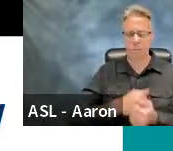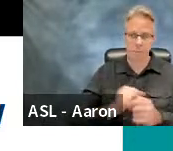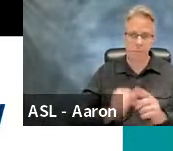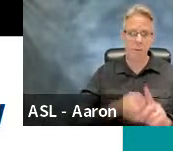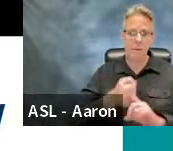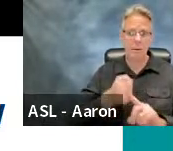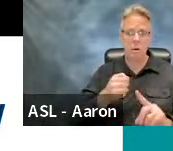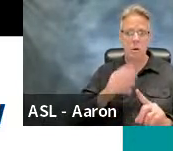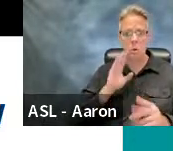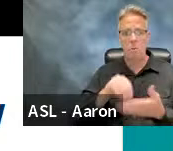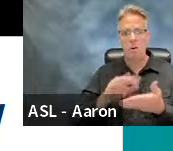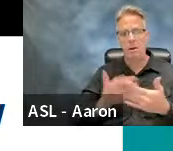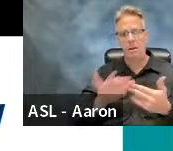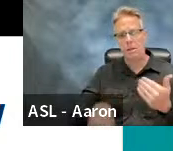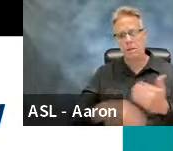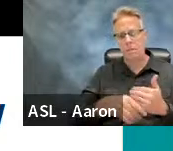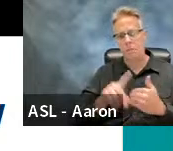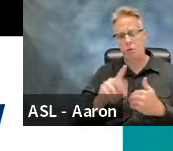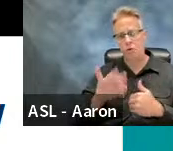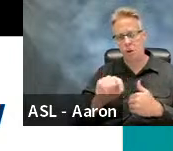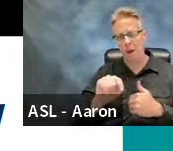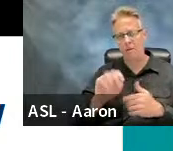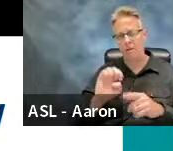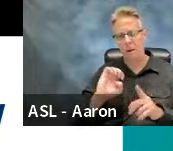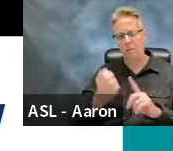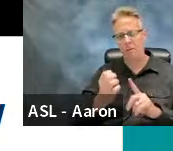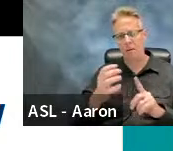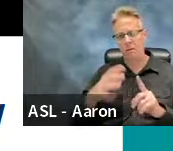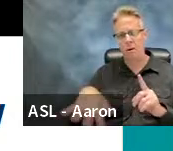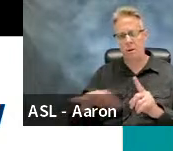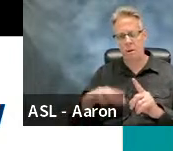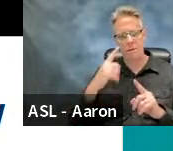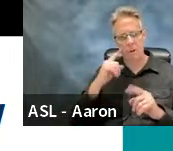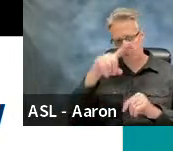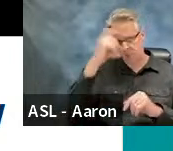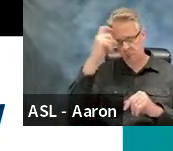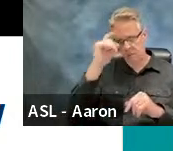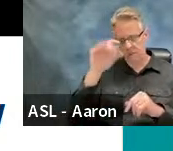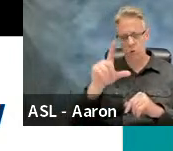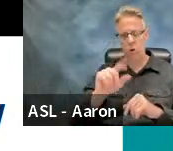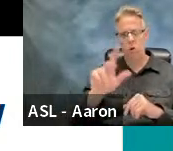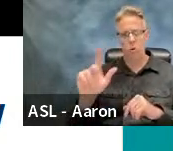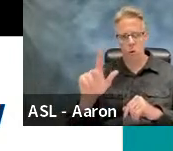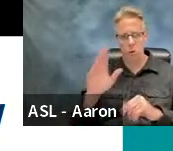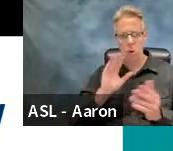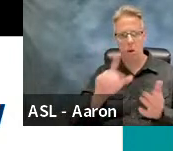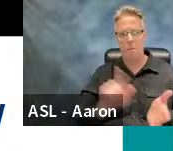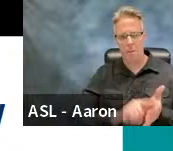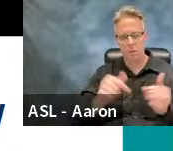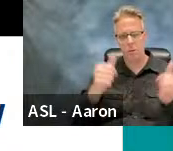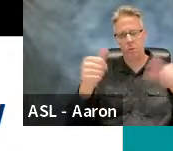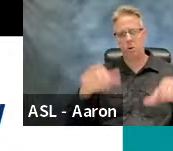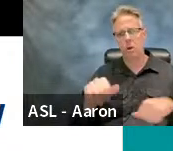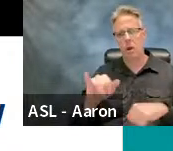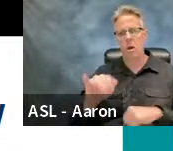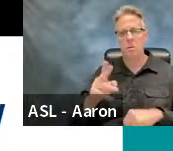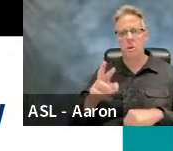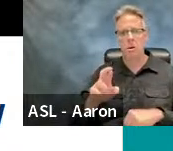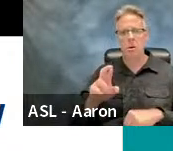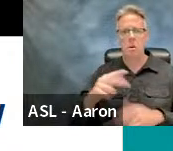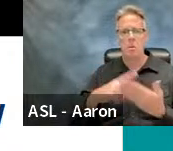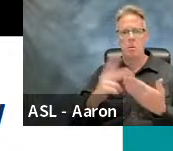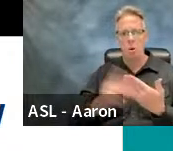in the supplemental draft environmental impact statement in the summer of 2023. They'll be published and posted on our IBO program